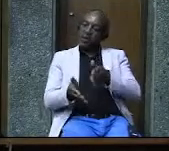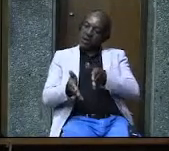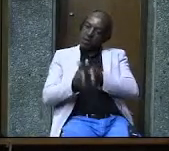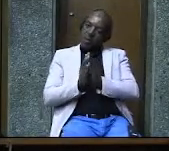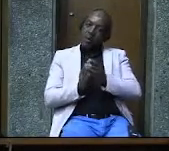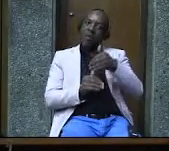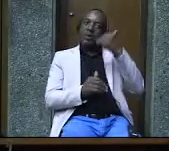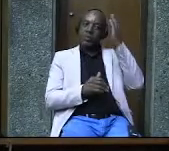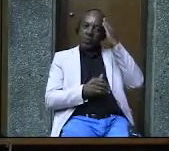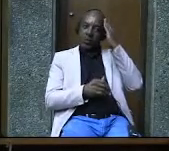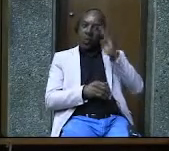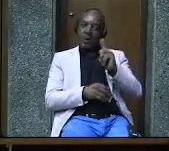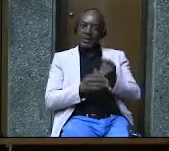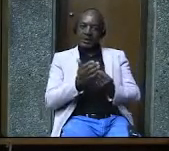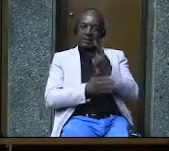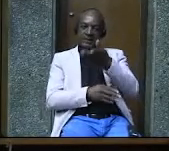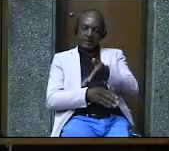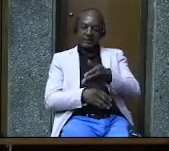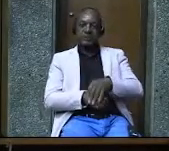siyabonga